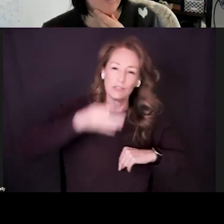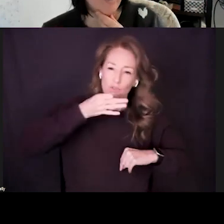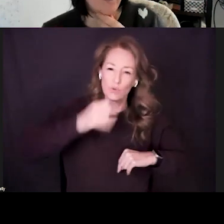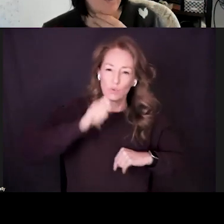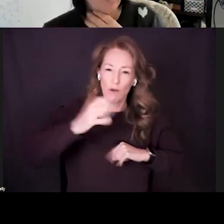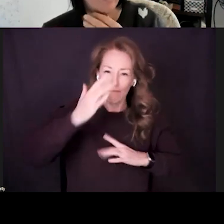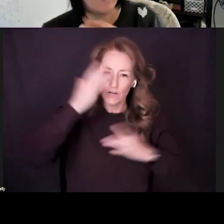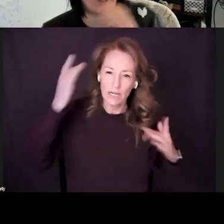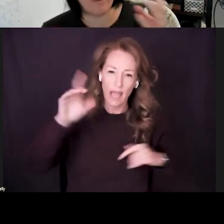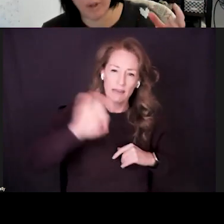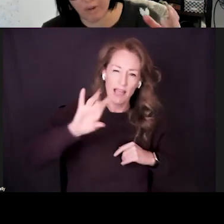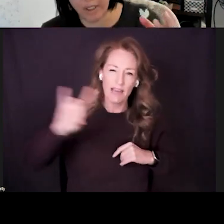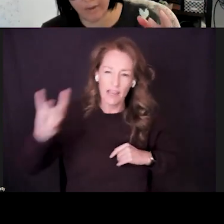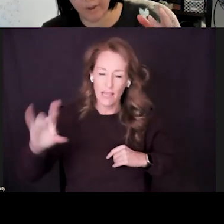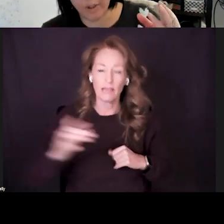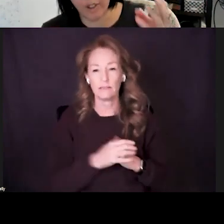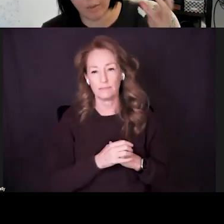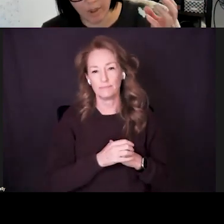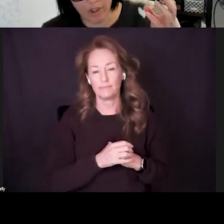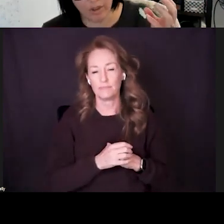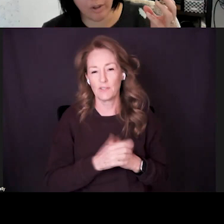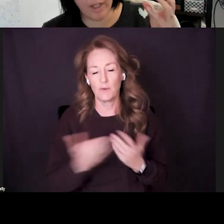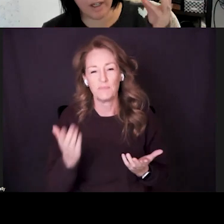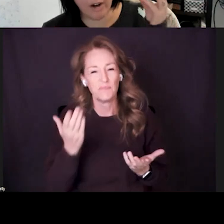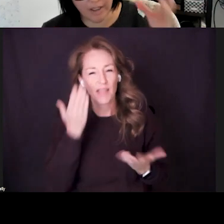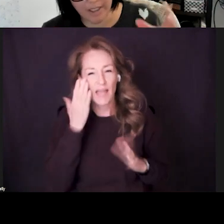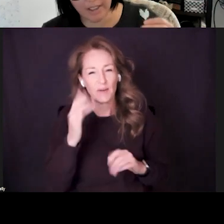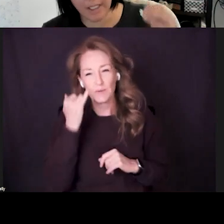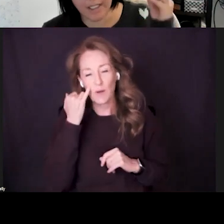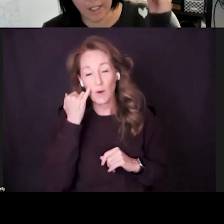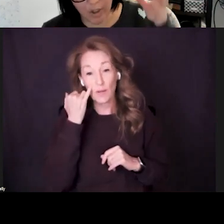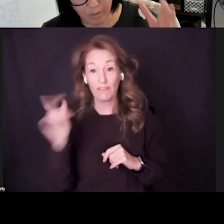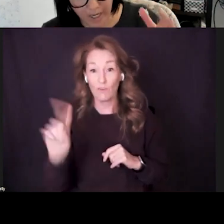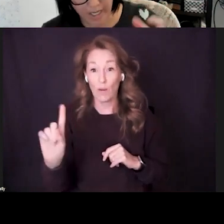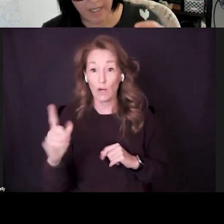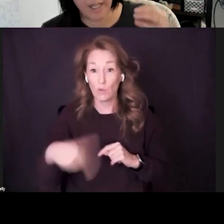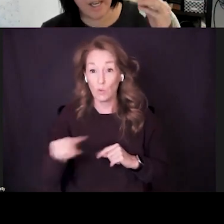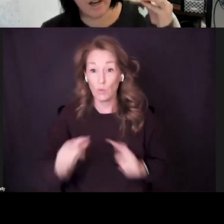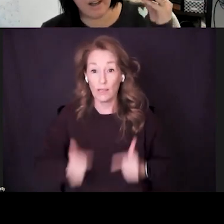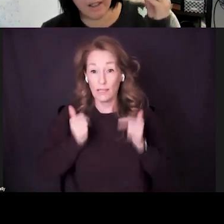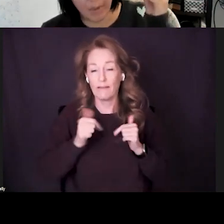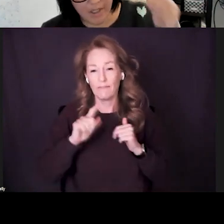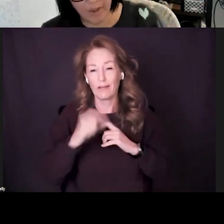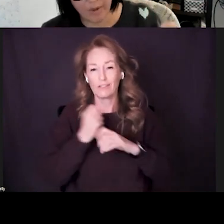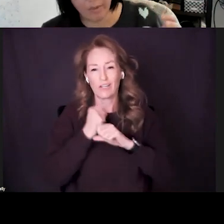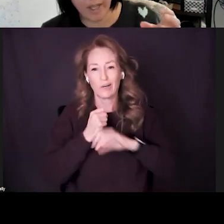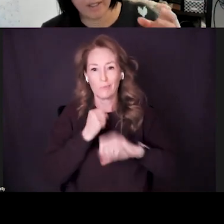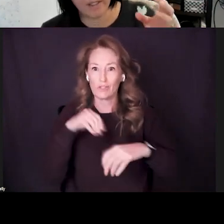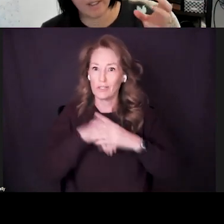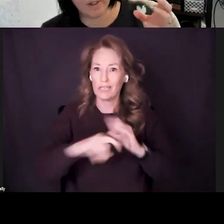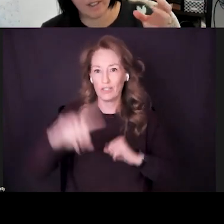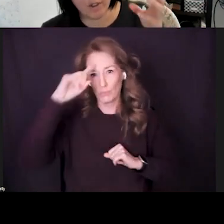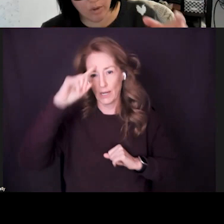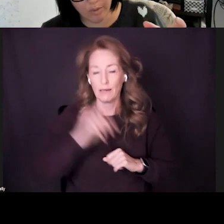don't know if some of you, wherever you live, there's a commercial that constantly is in your brain. In the Pacific